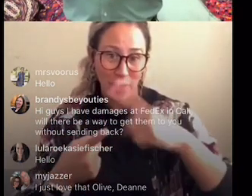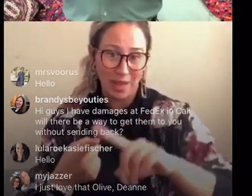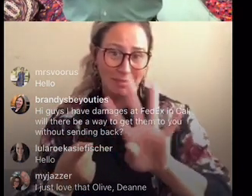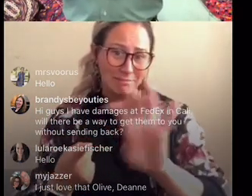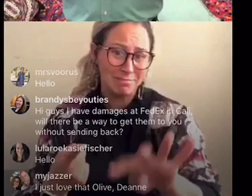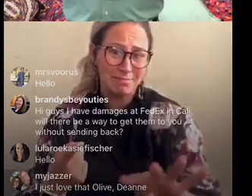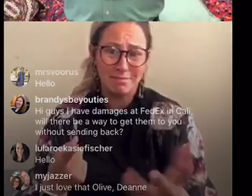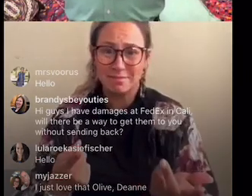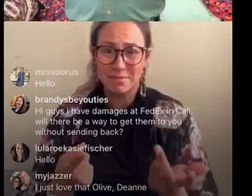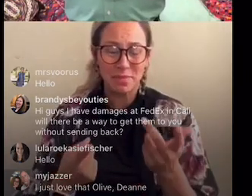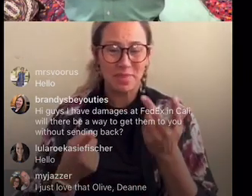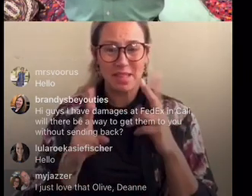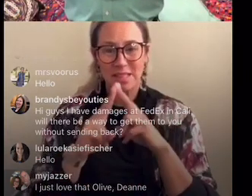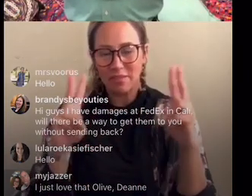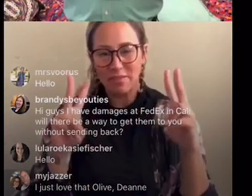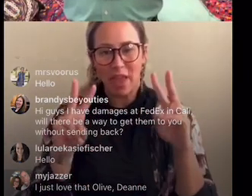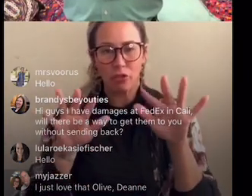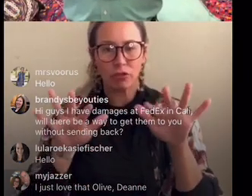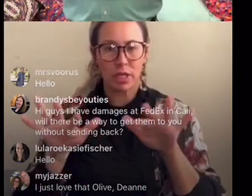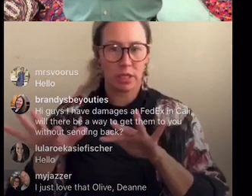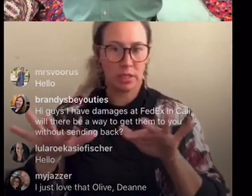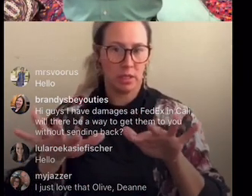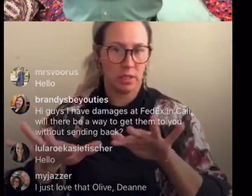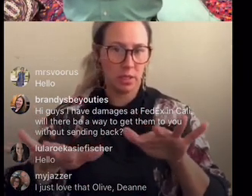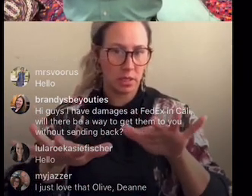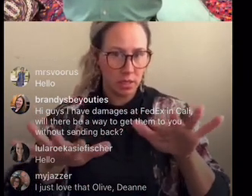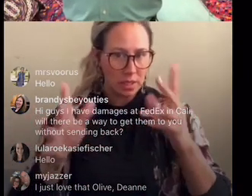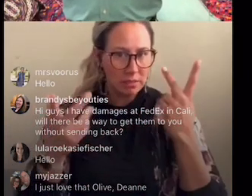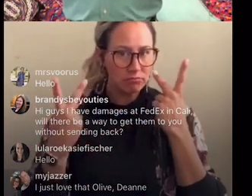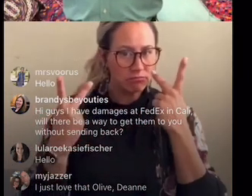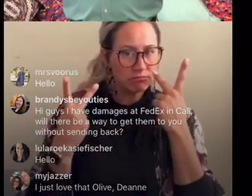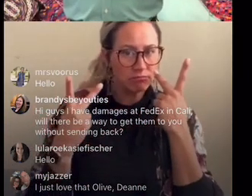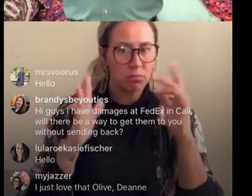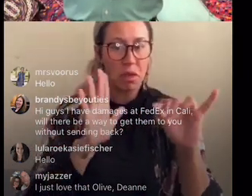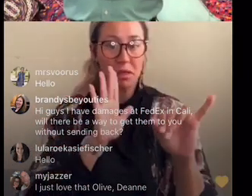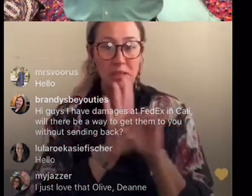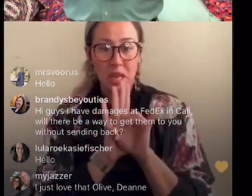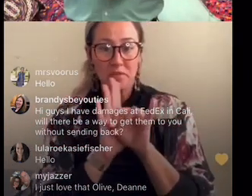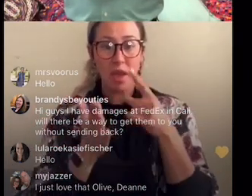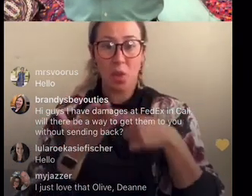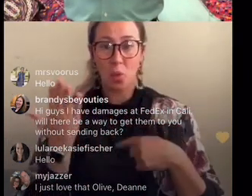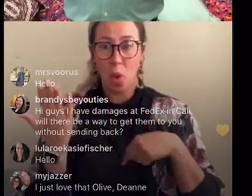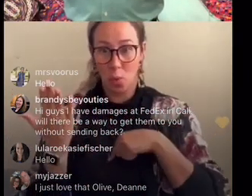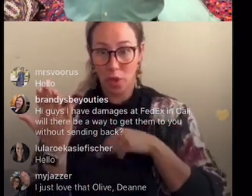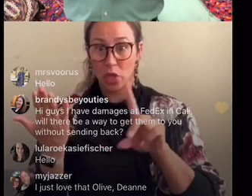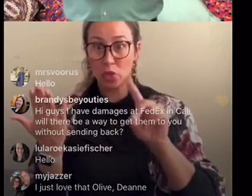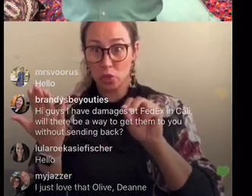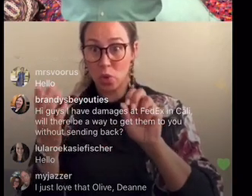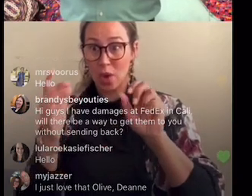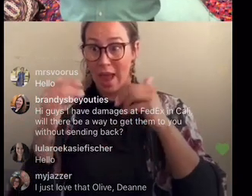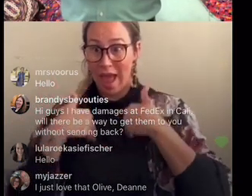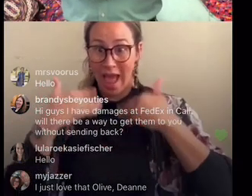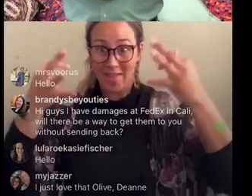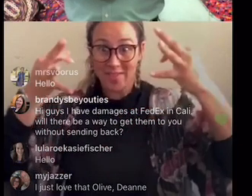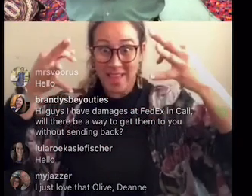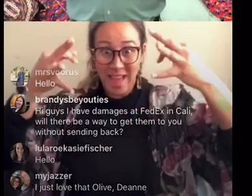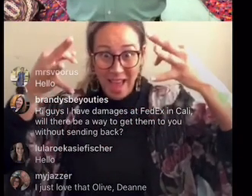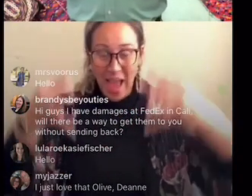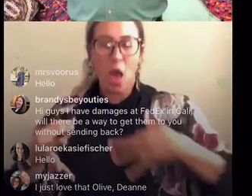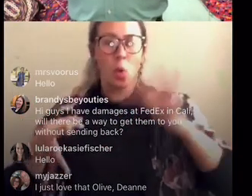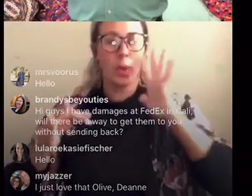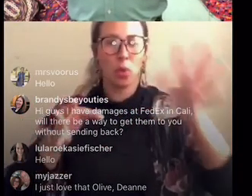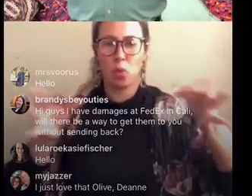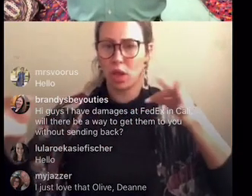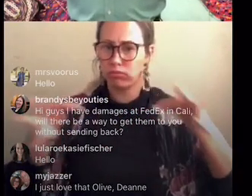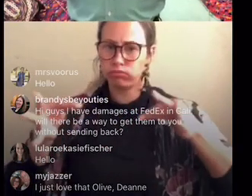fluid situation. In the moment that we have identified what we are definitely doing, we will be communicating with you very clearly. It